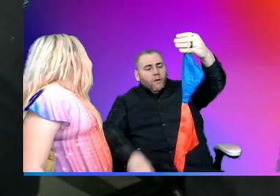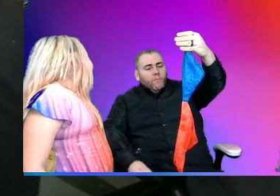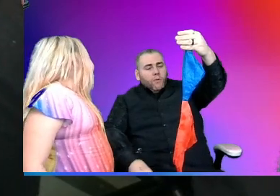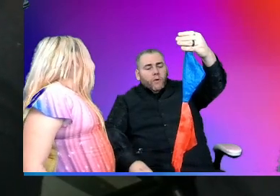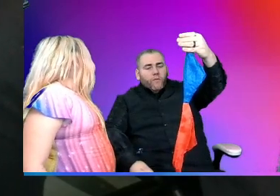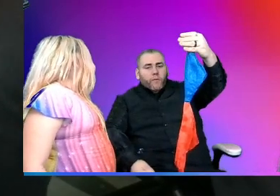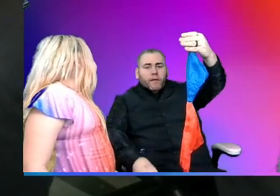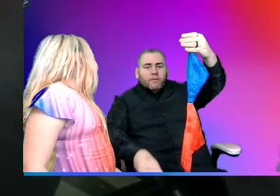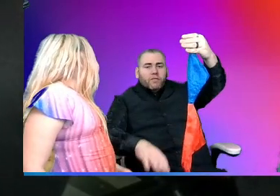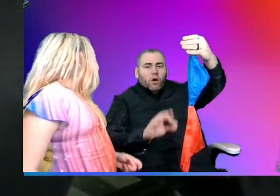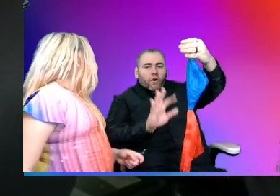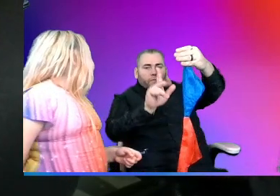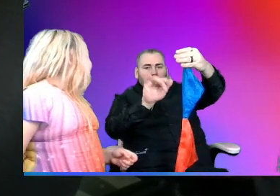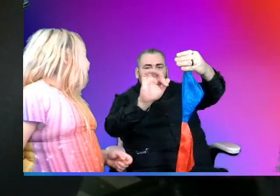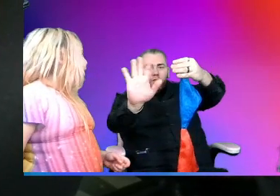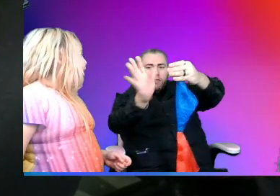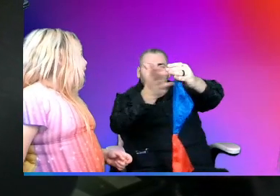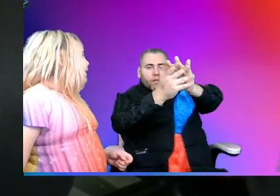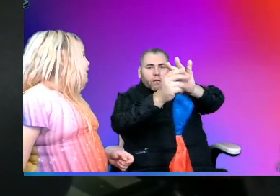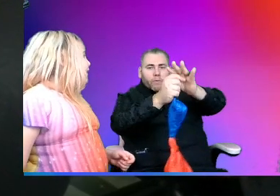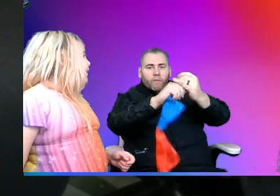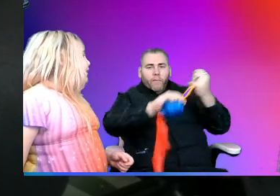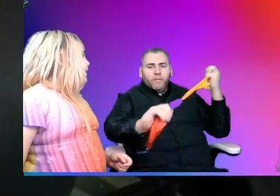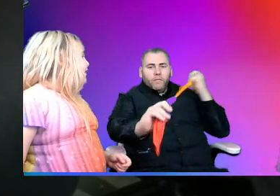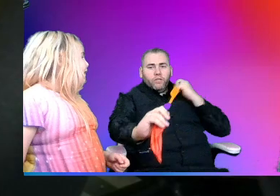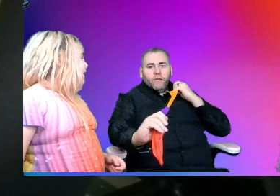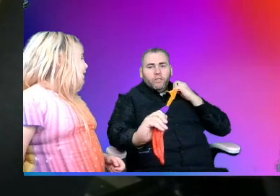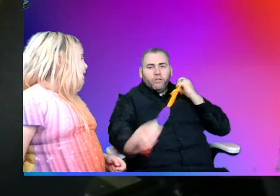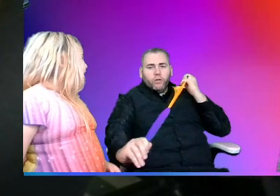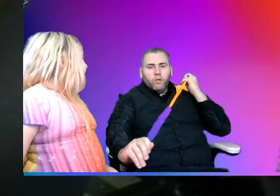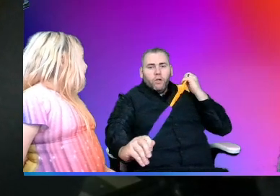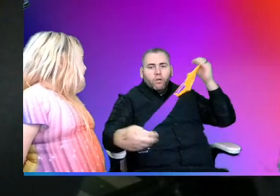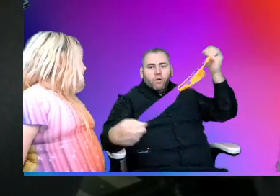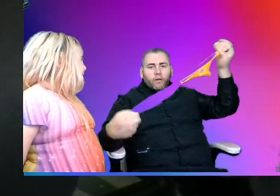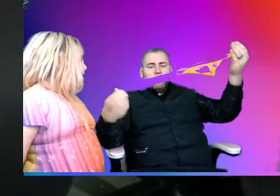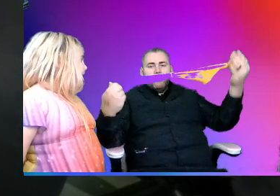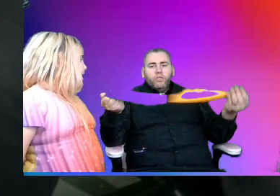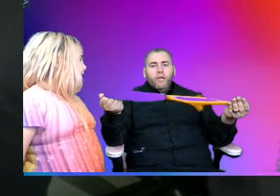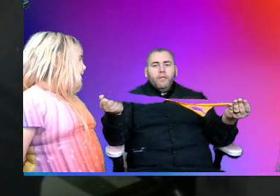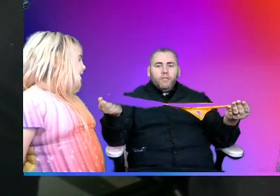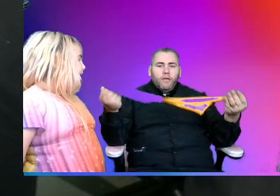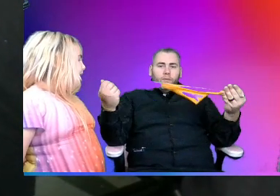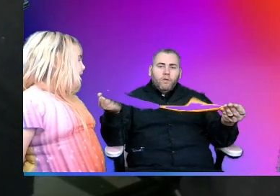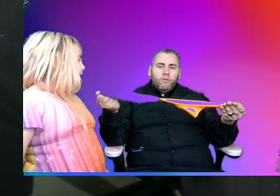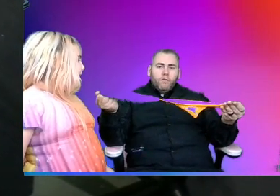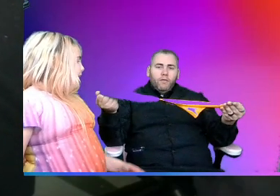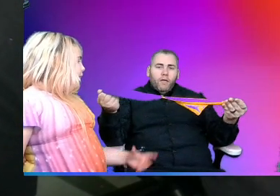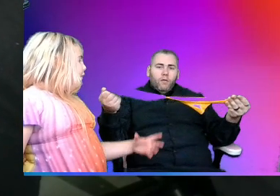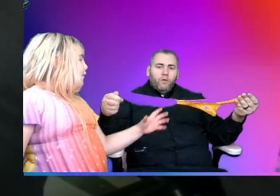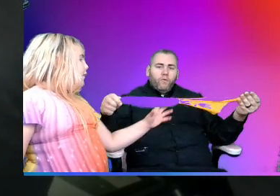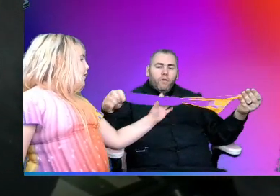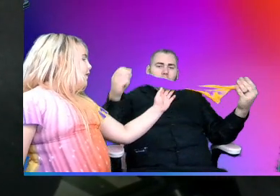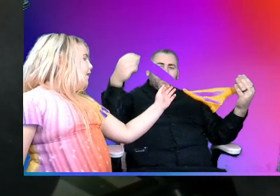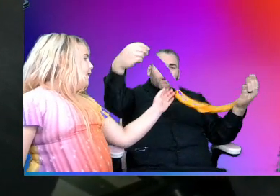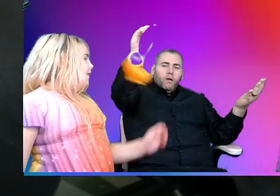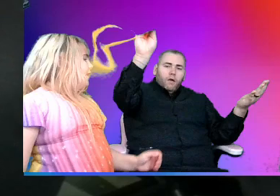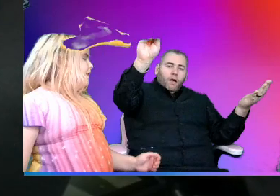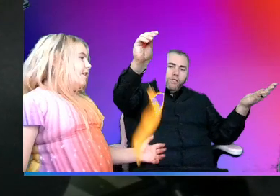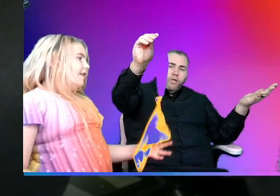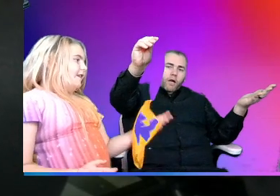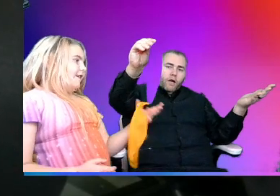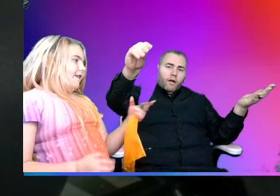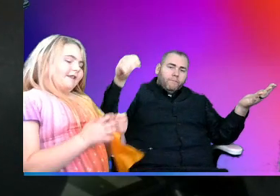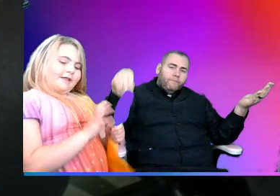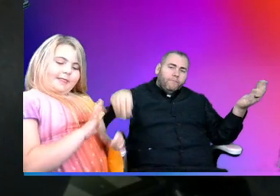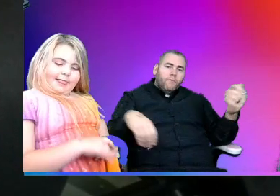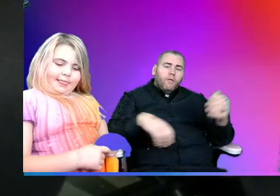a blue and red scarf. But if you just take a little bit of a magic gesture, you can actually change them to yellow and green.